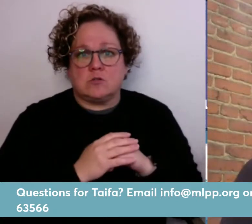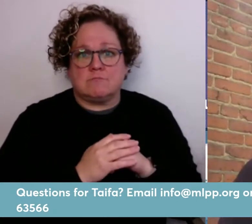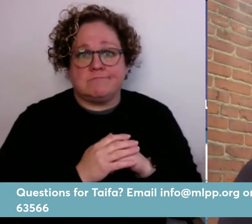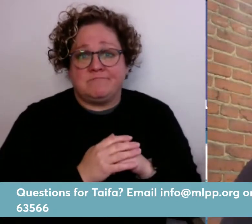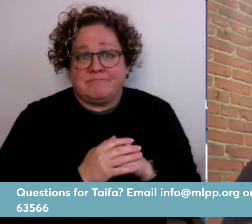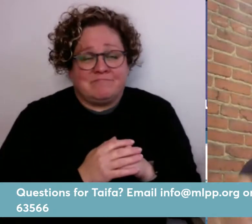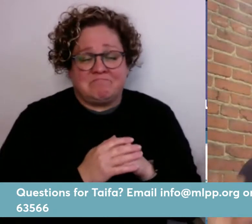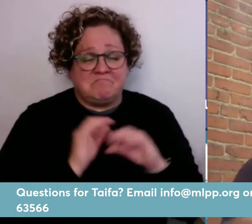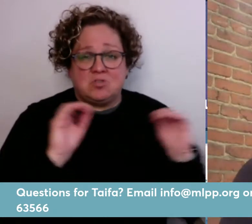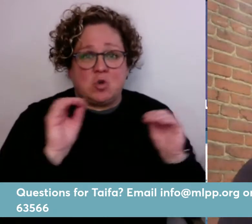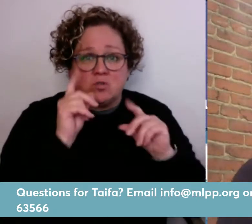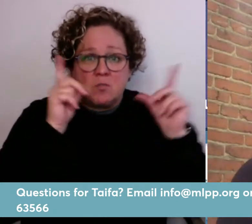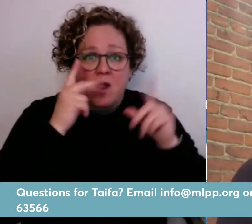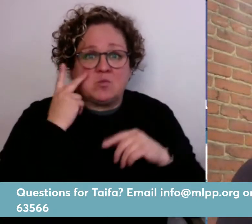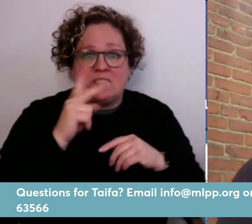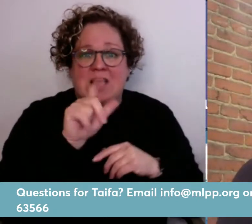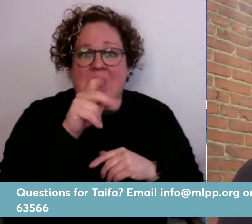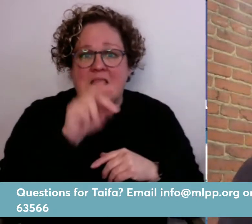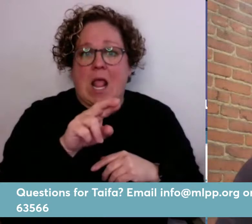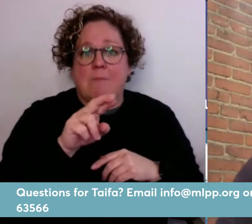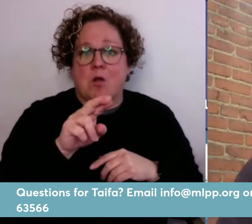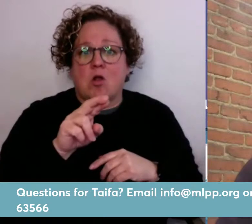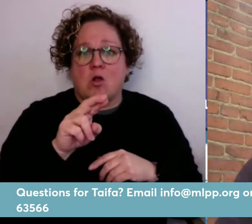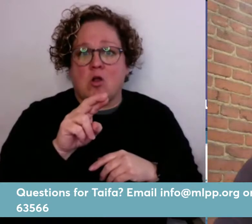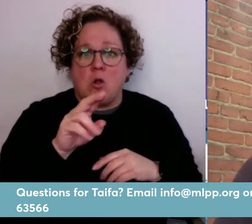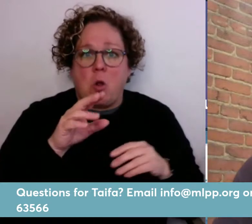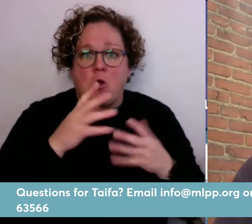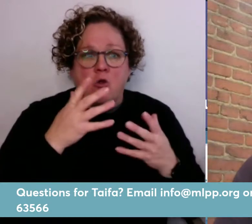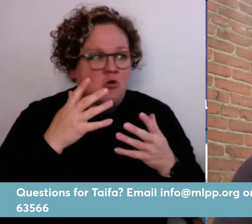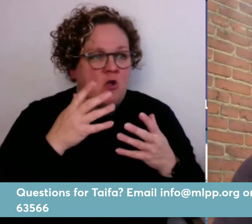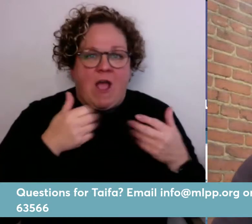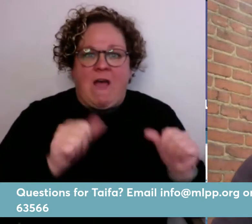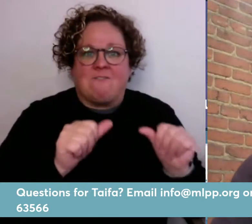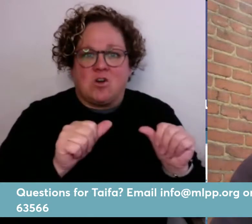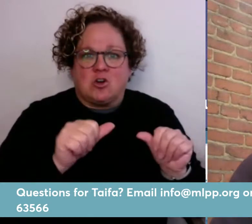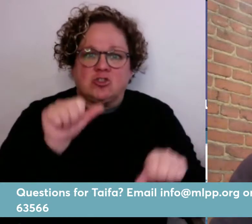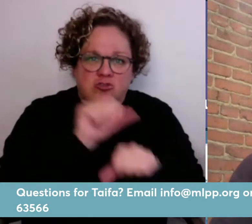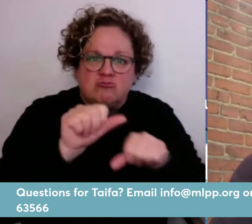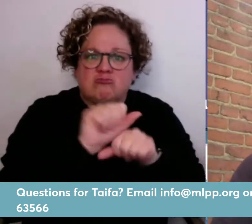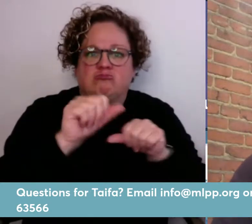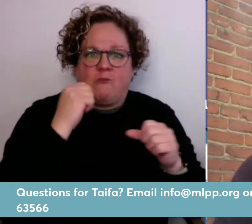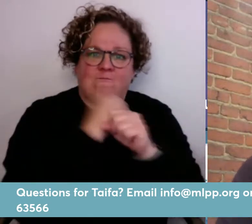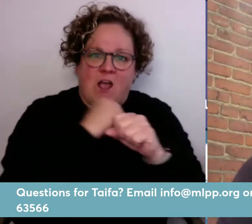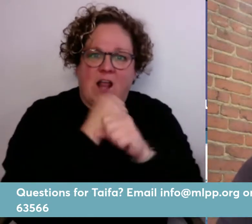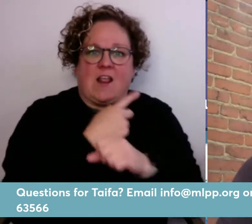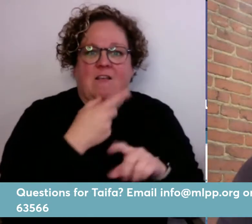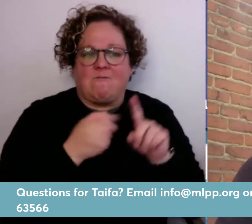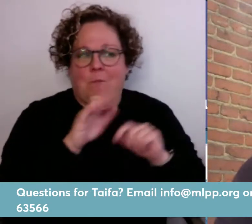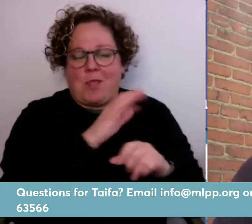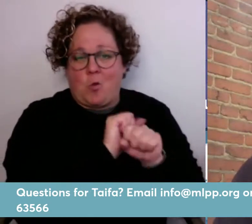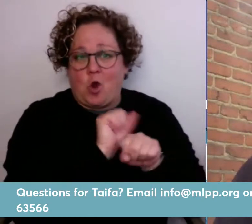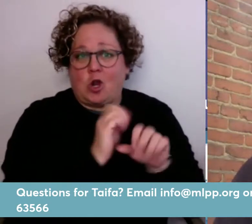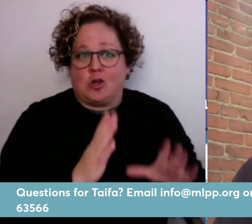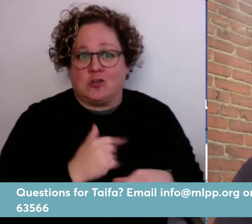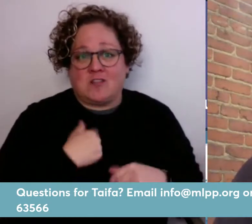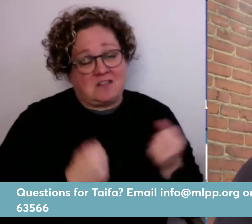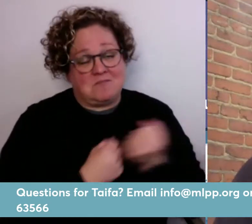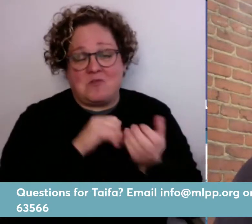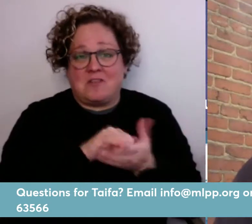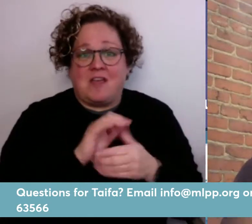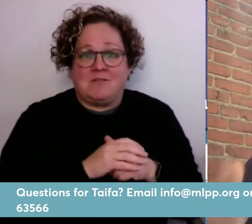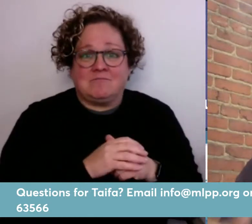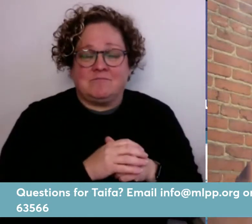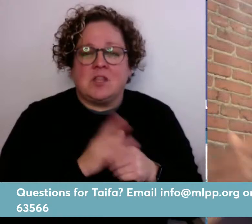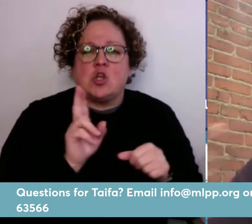among Amazon workers, and I'm here for it. The billionaire class is using every lever at their